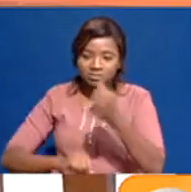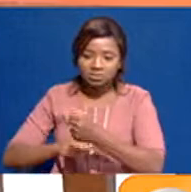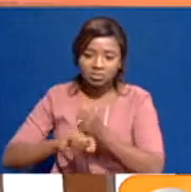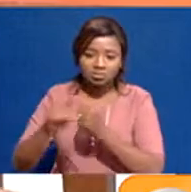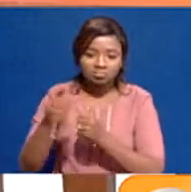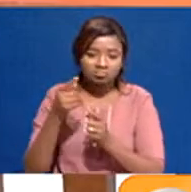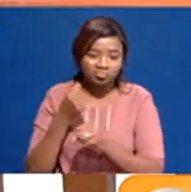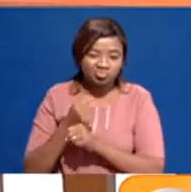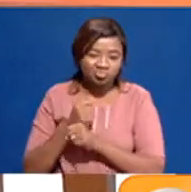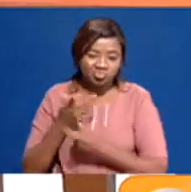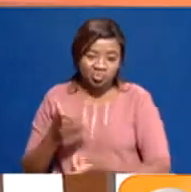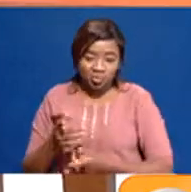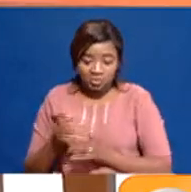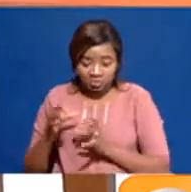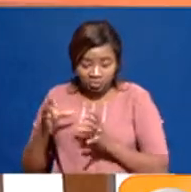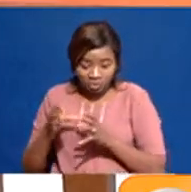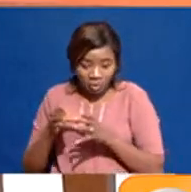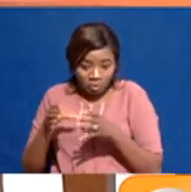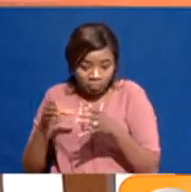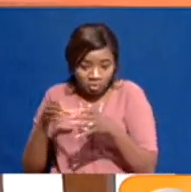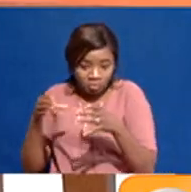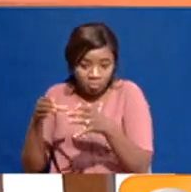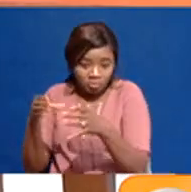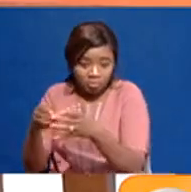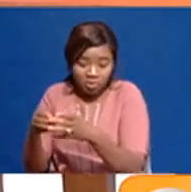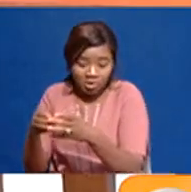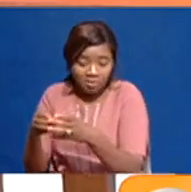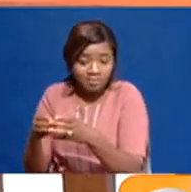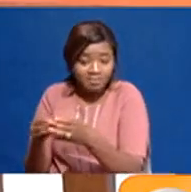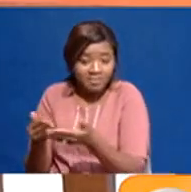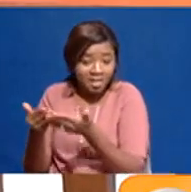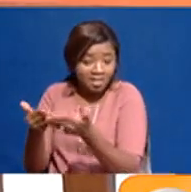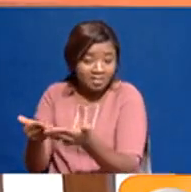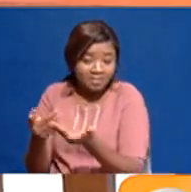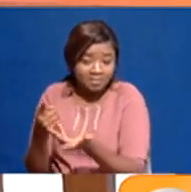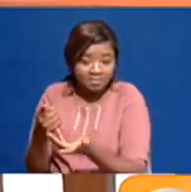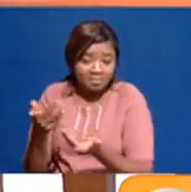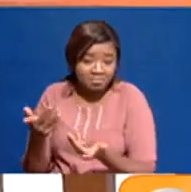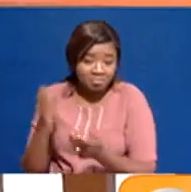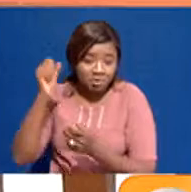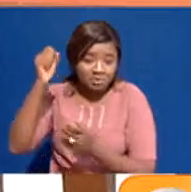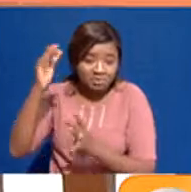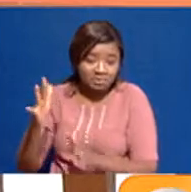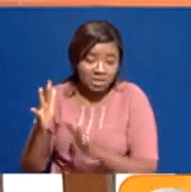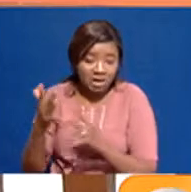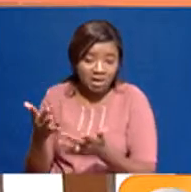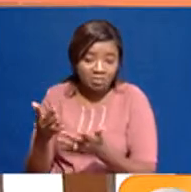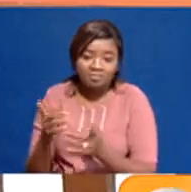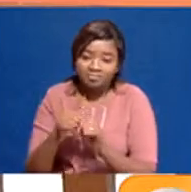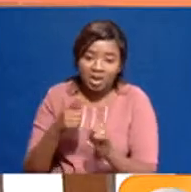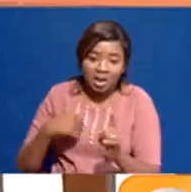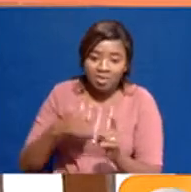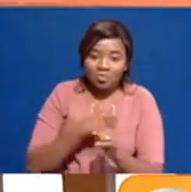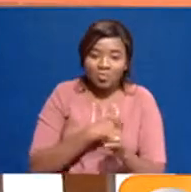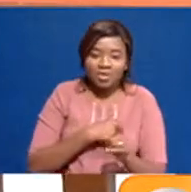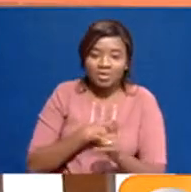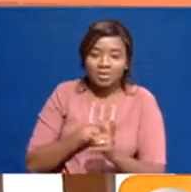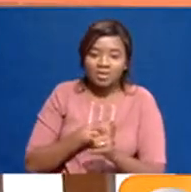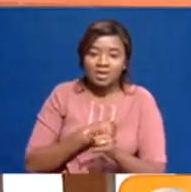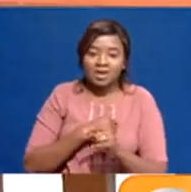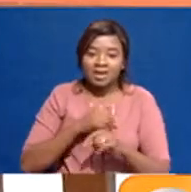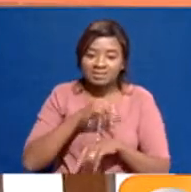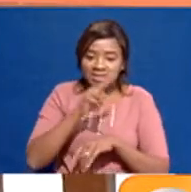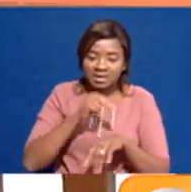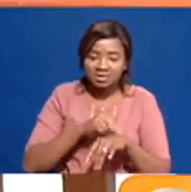of them has small following from the areas that they come from. As a republic, we actually don't need more than three